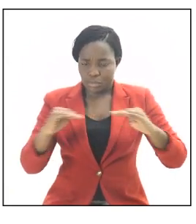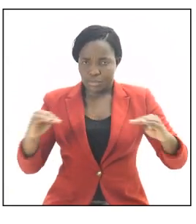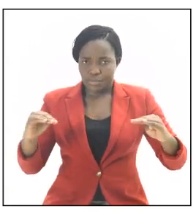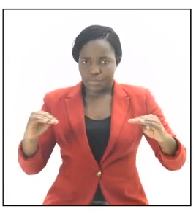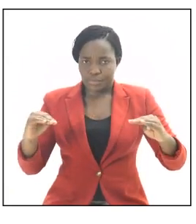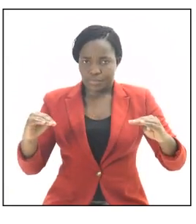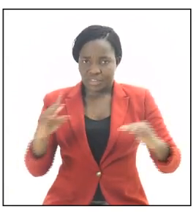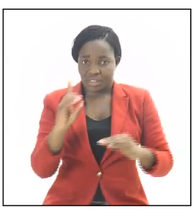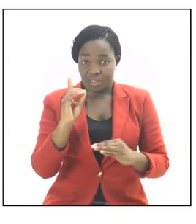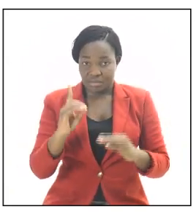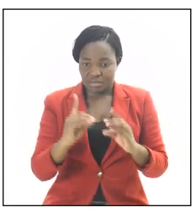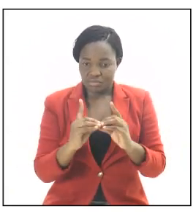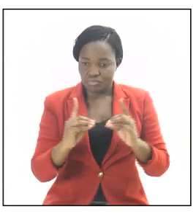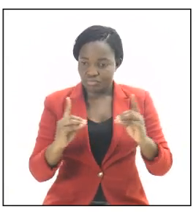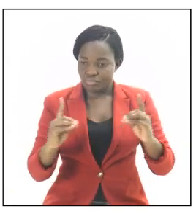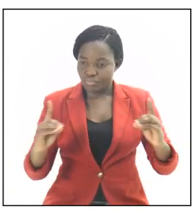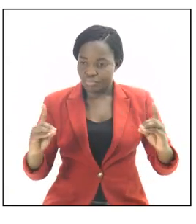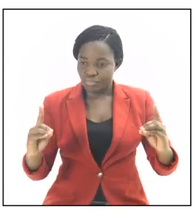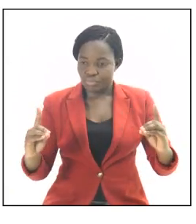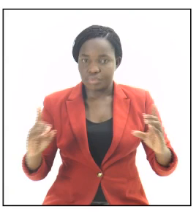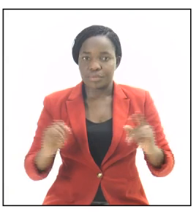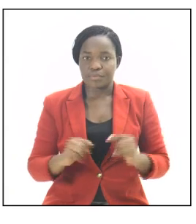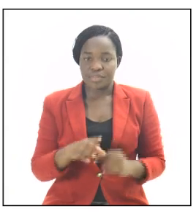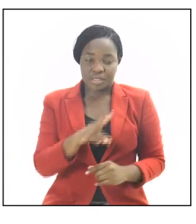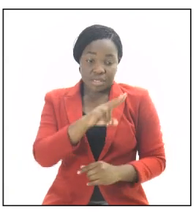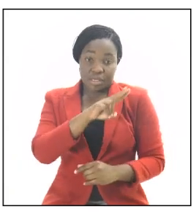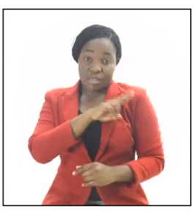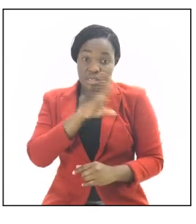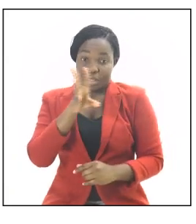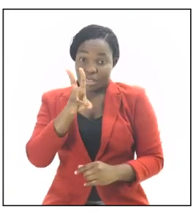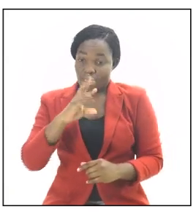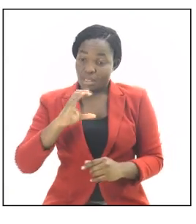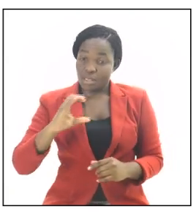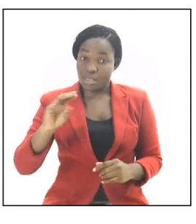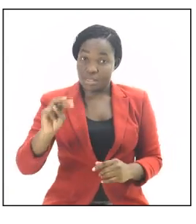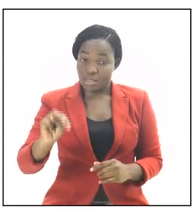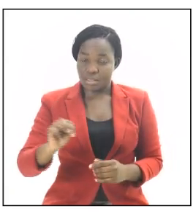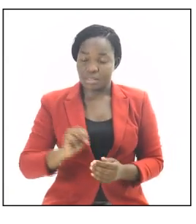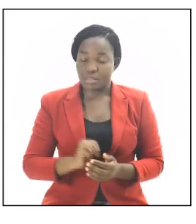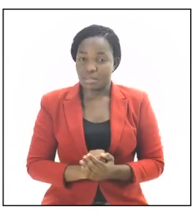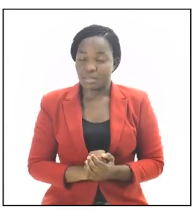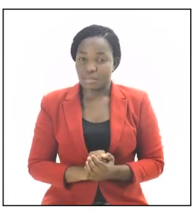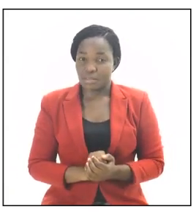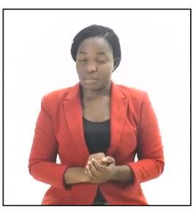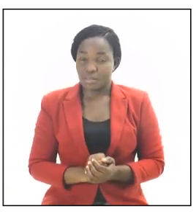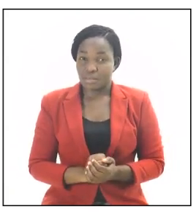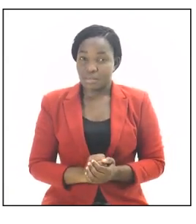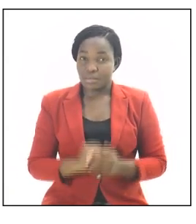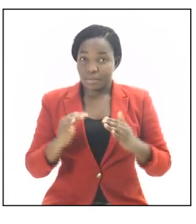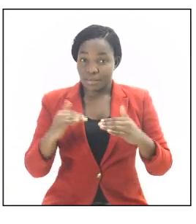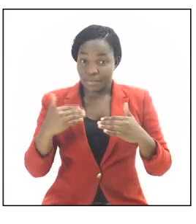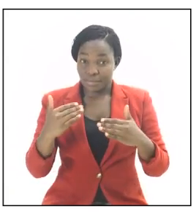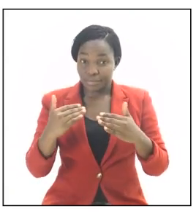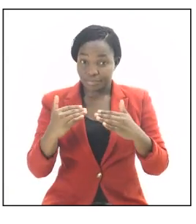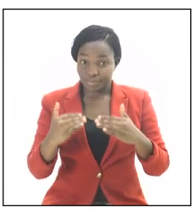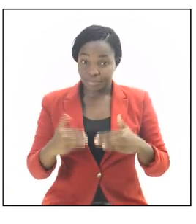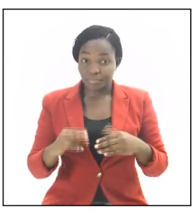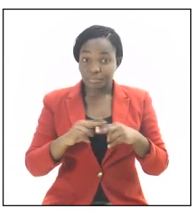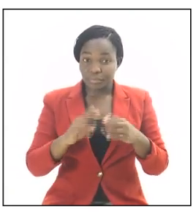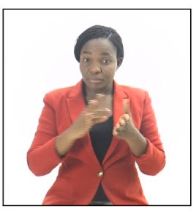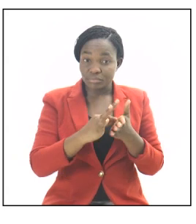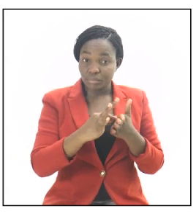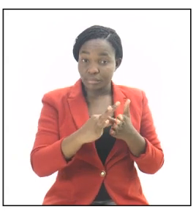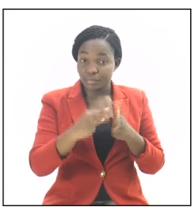is the diameter. I measured 26 centimeters. Now, we simply use the formula for